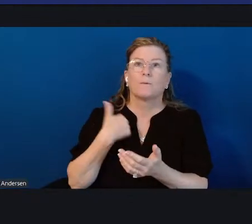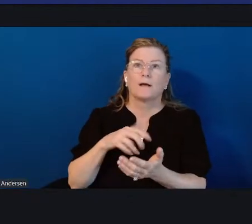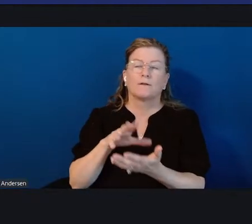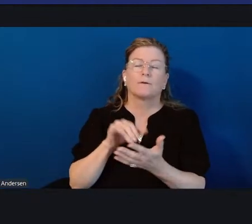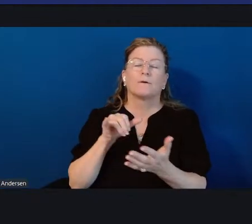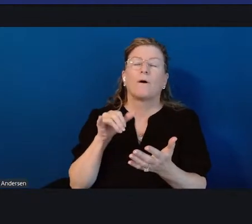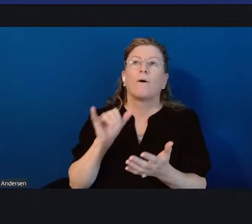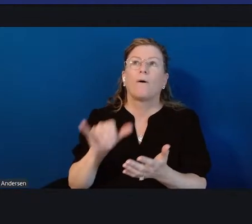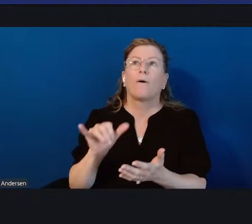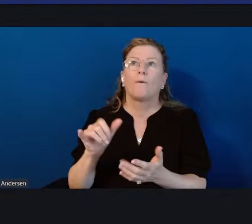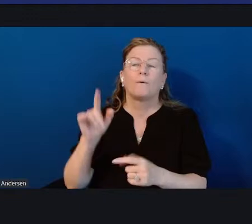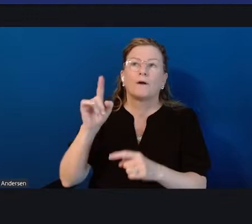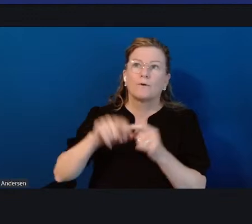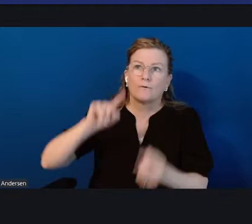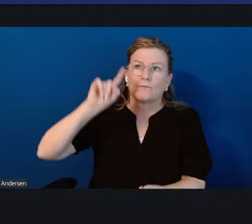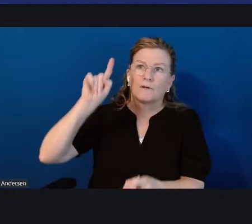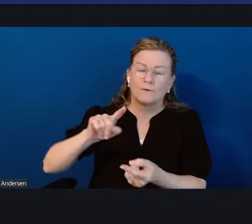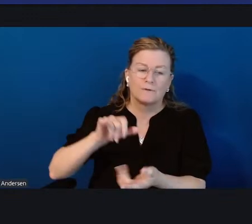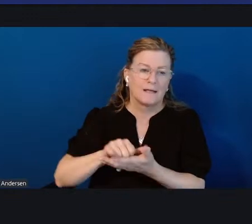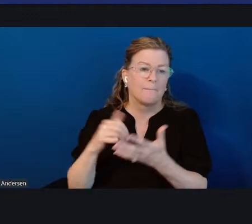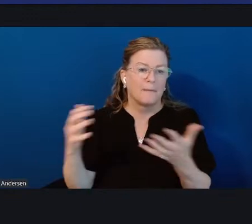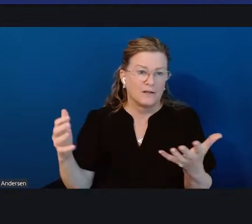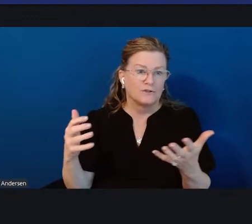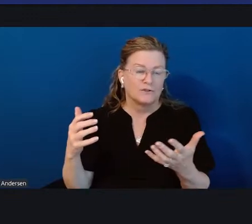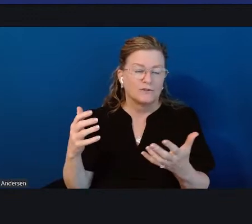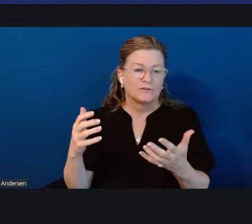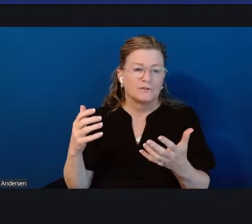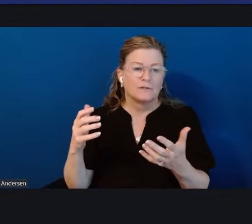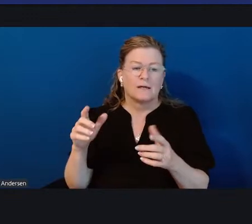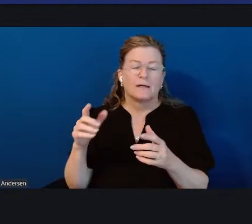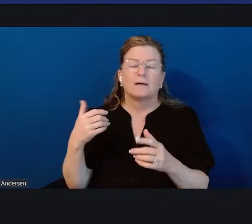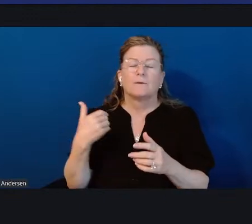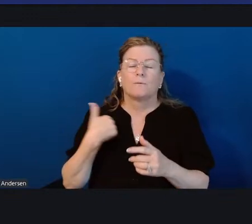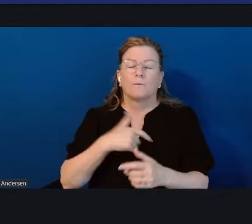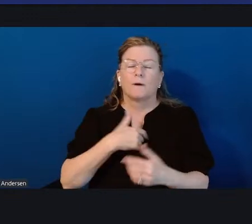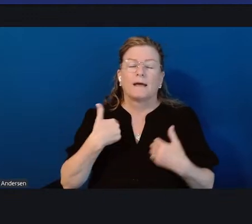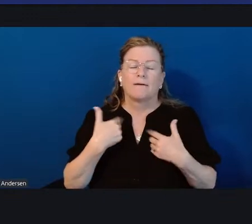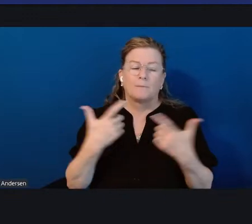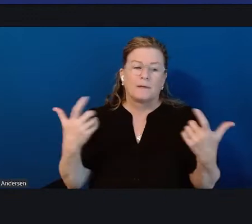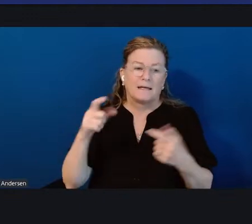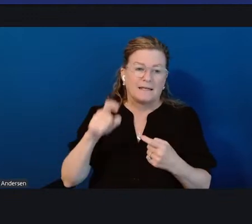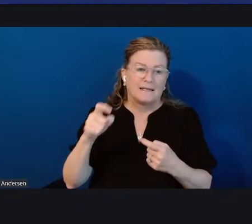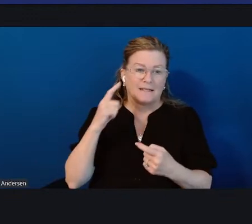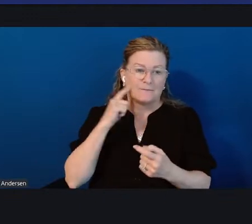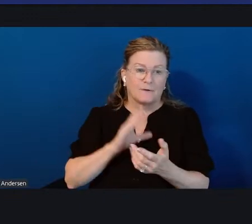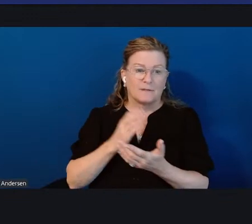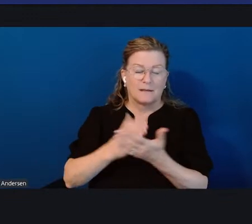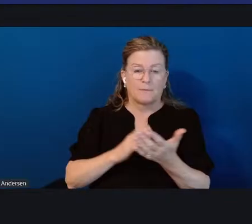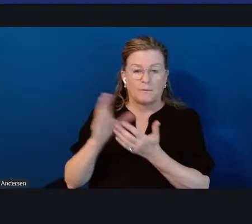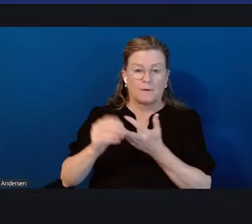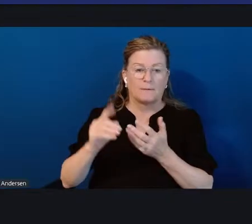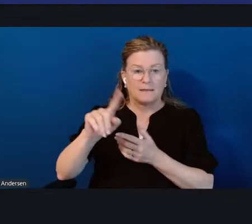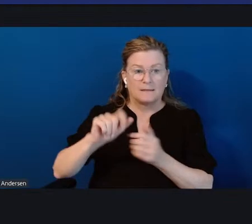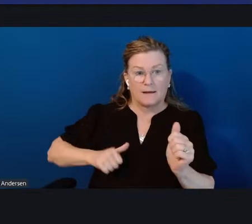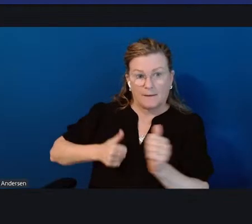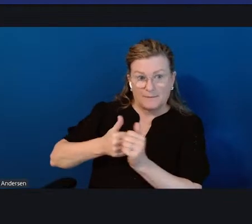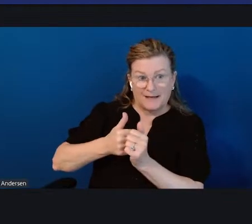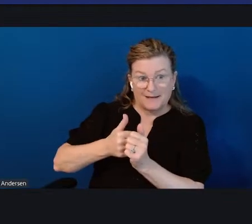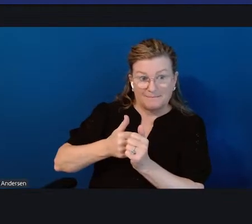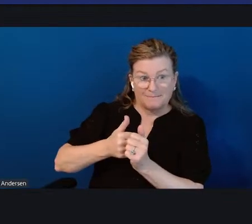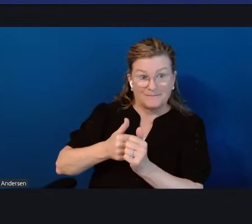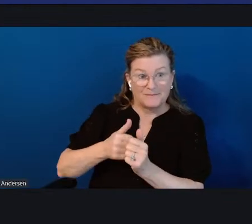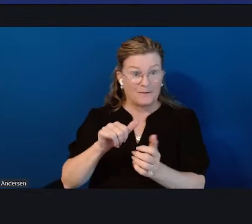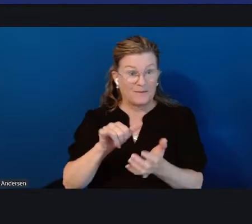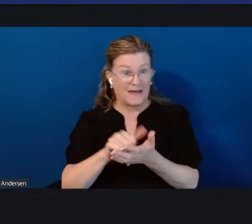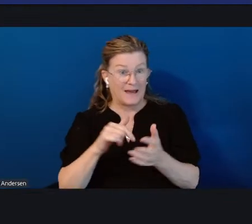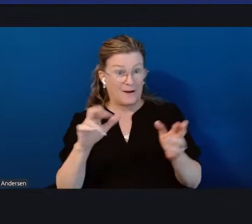budget that we couldn't reduce down too much. And we've got also great needs in some of our curriculum that needs to be updated. So with that, I